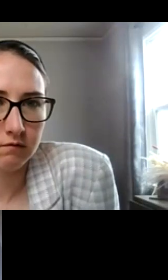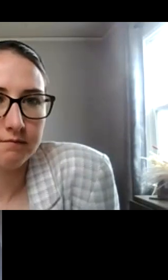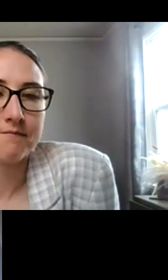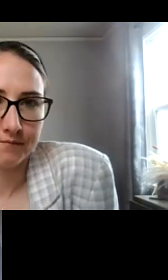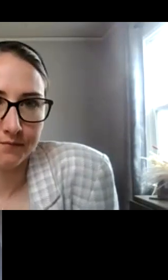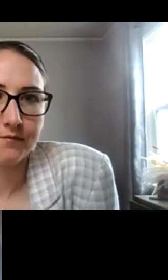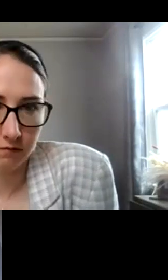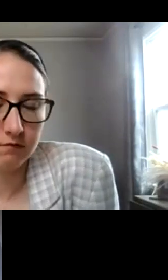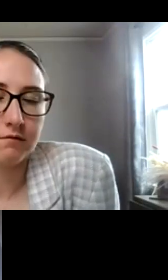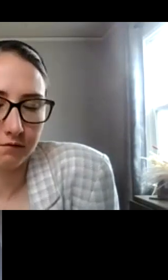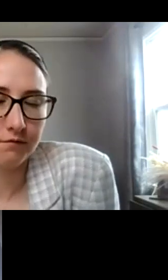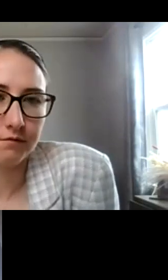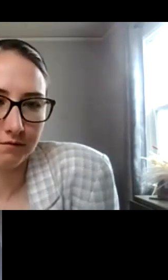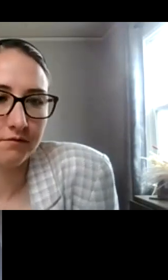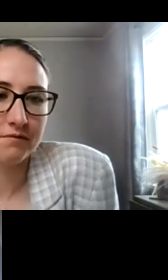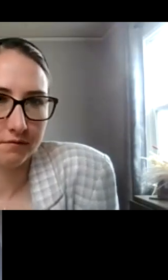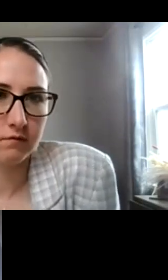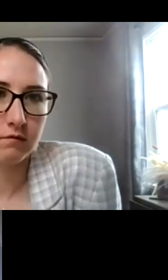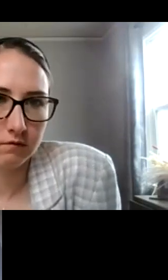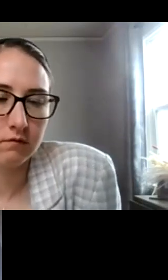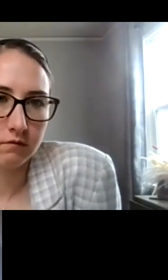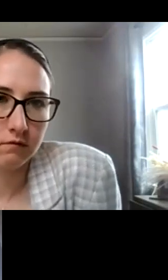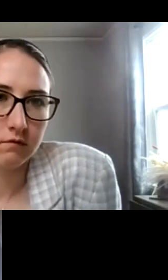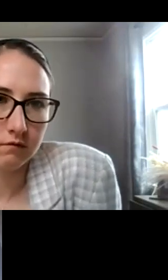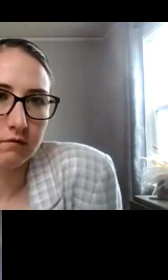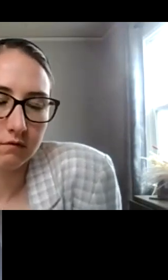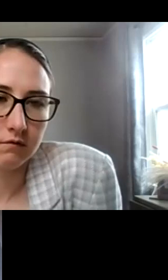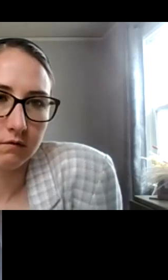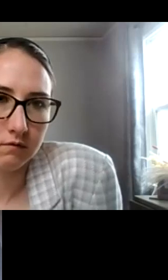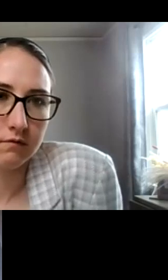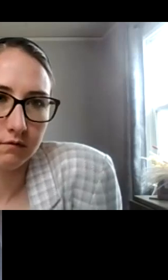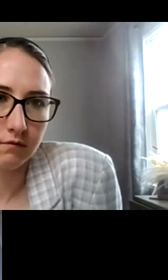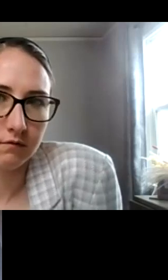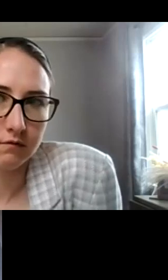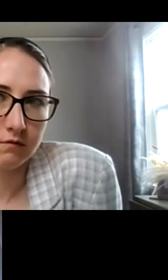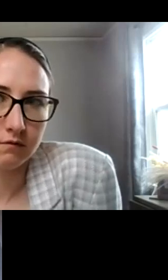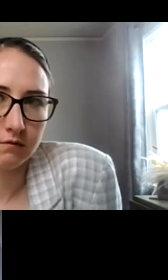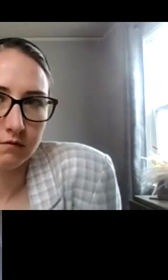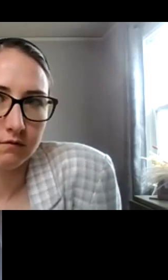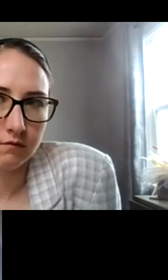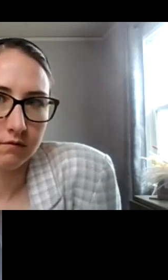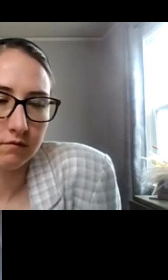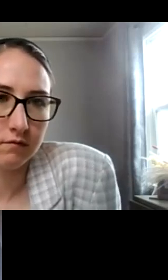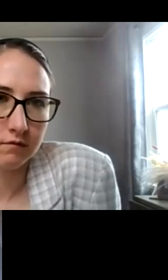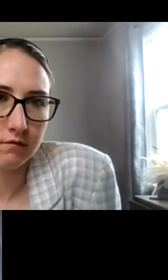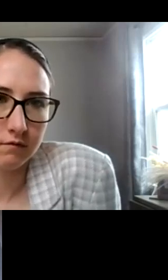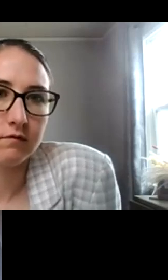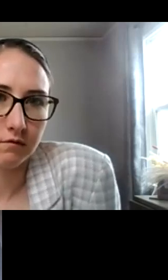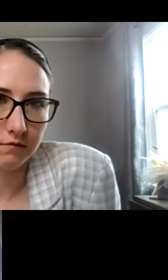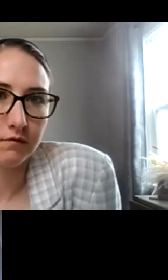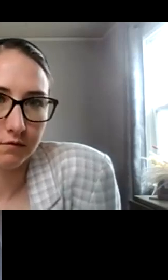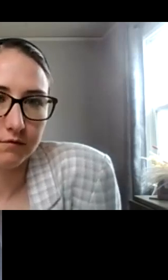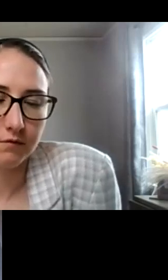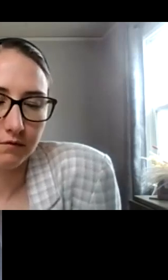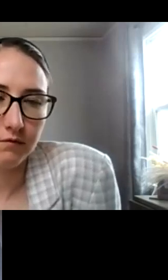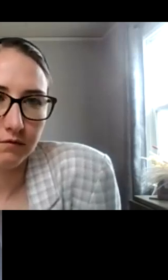multiple systems, so that we are assuring that we are staying true to the value of person-centered